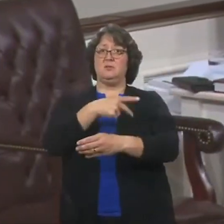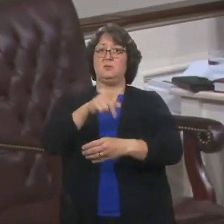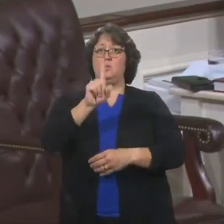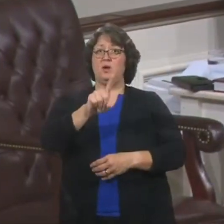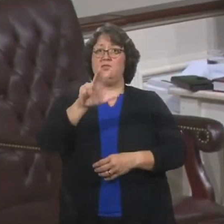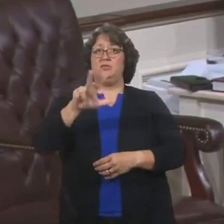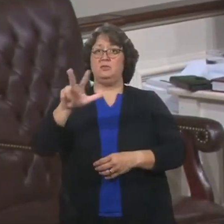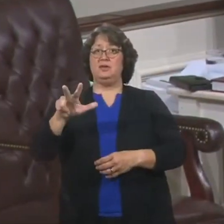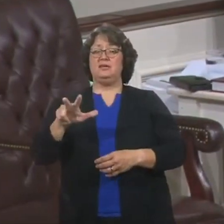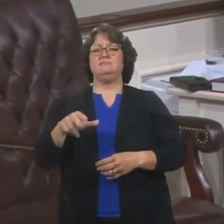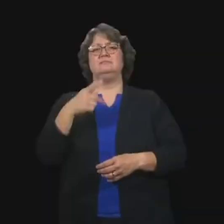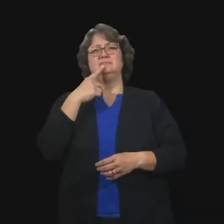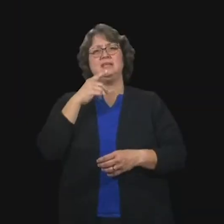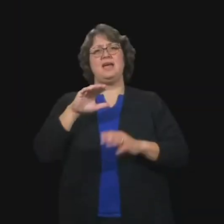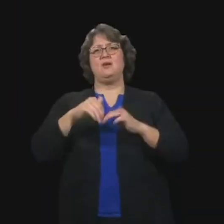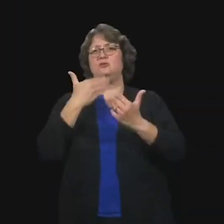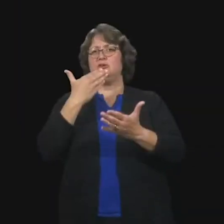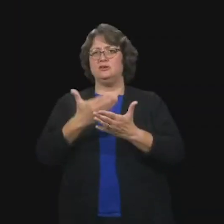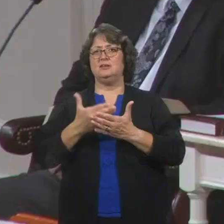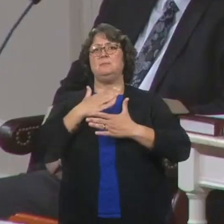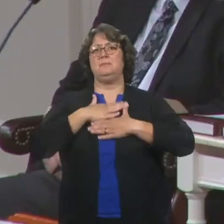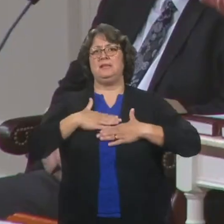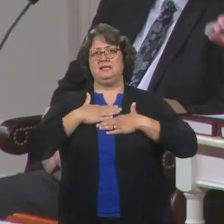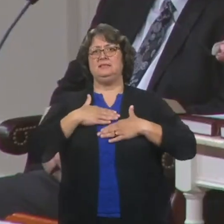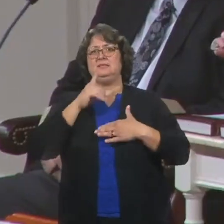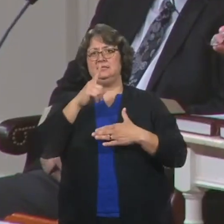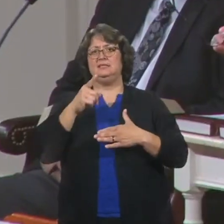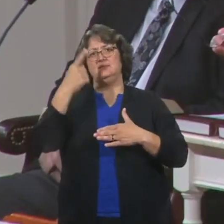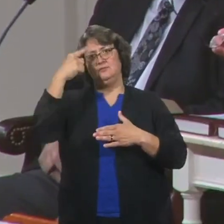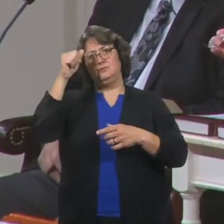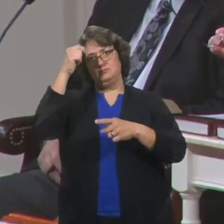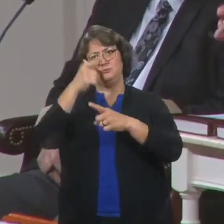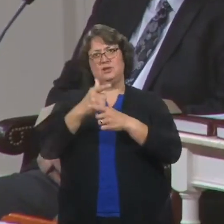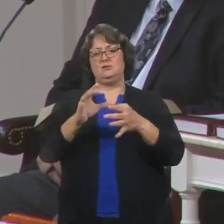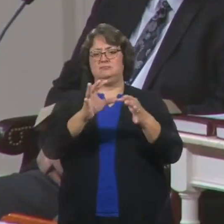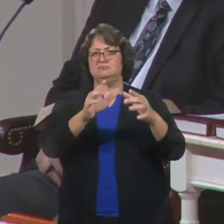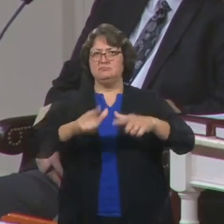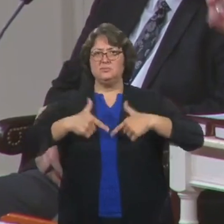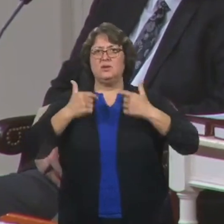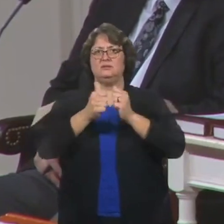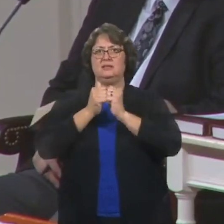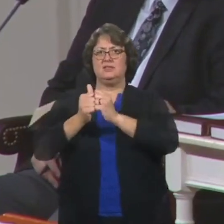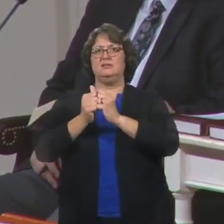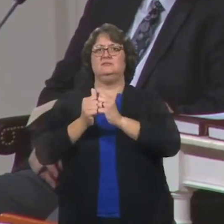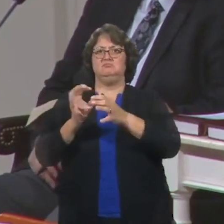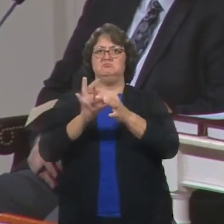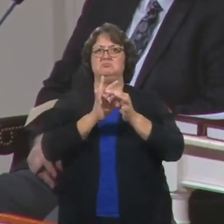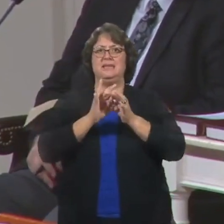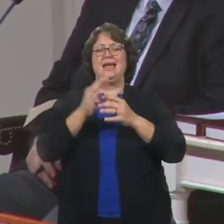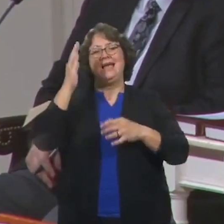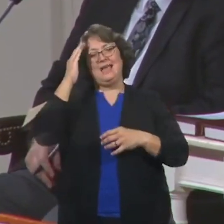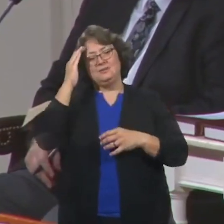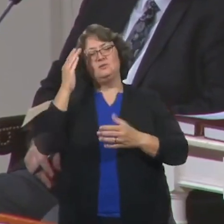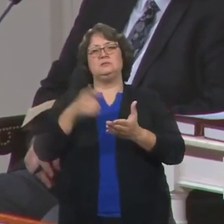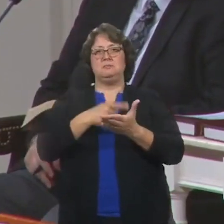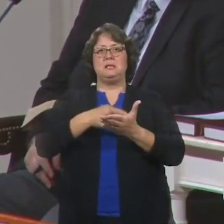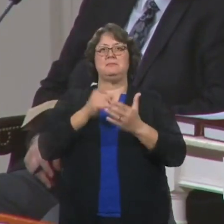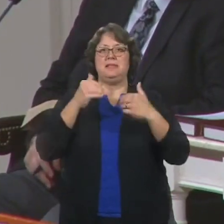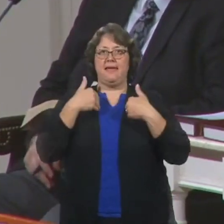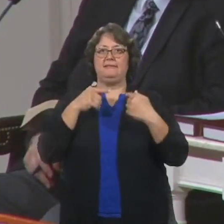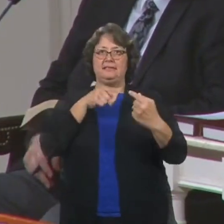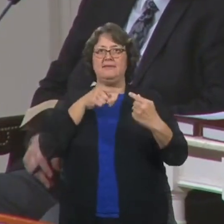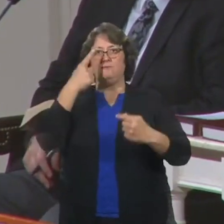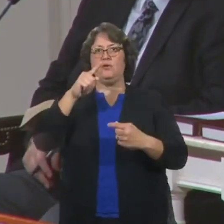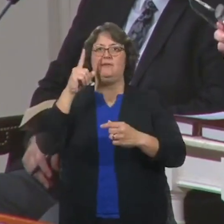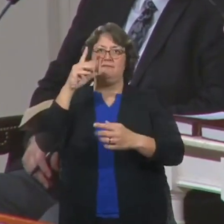behold how good and how pleasant together. And I understand you can't just sing kumbaya with everybody and get along. There's a time where you have to earnestly contend for the faith that